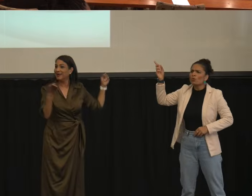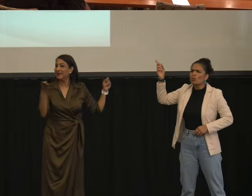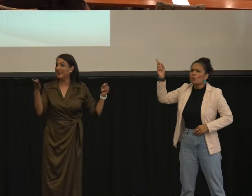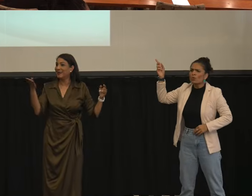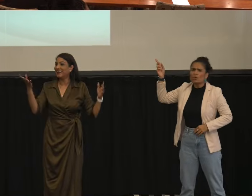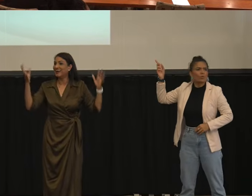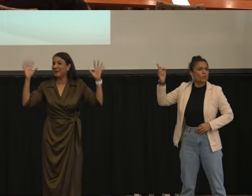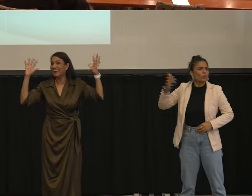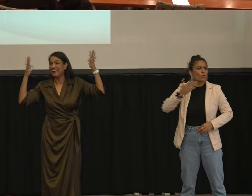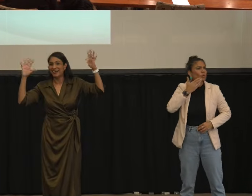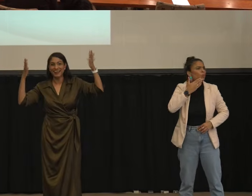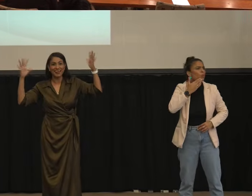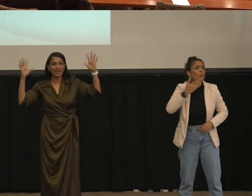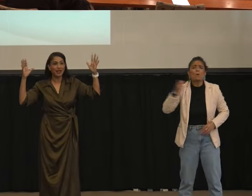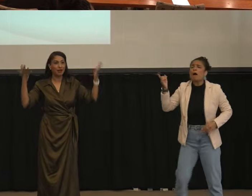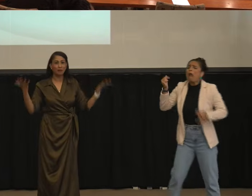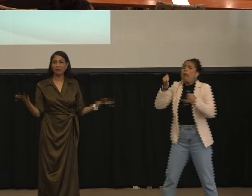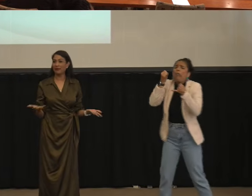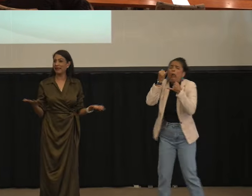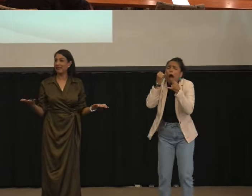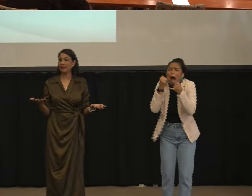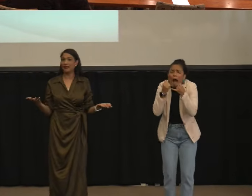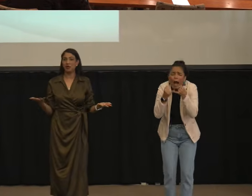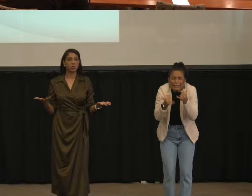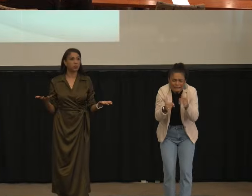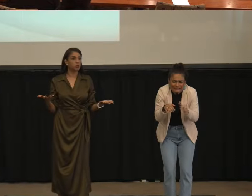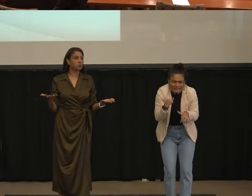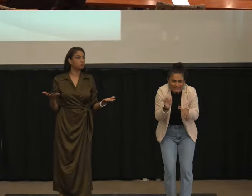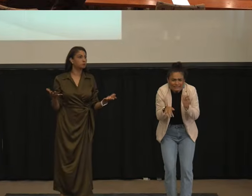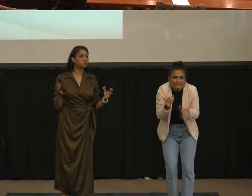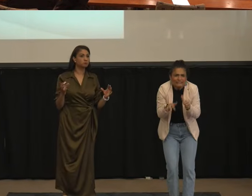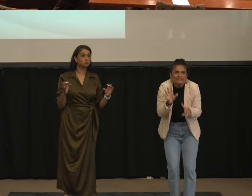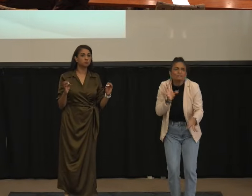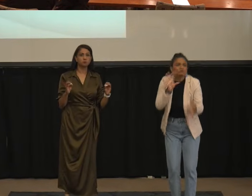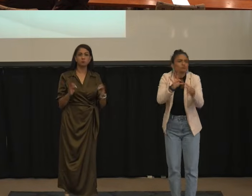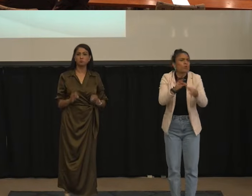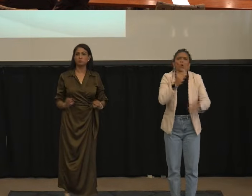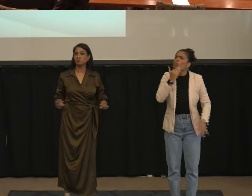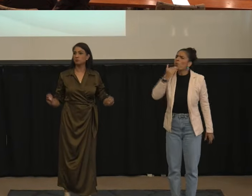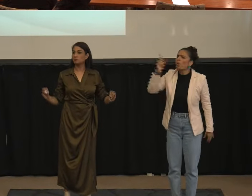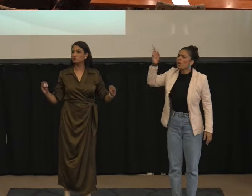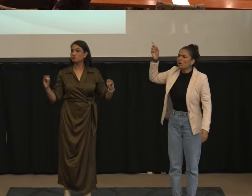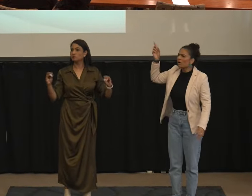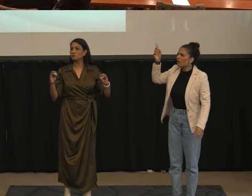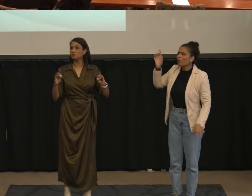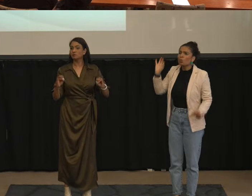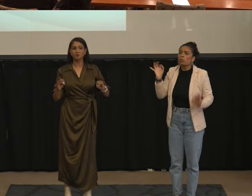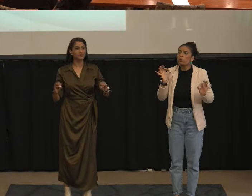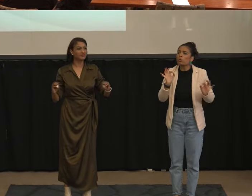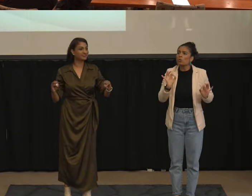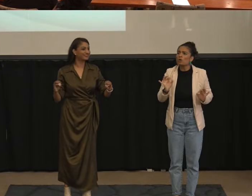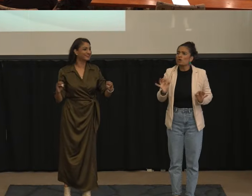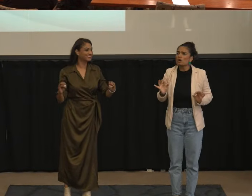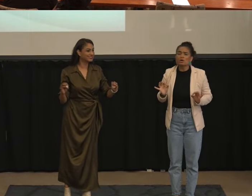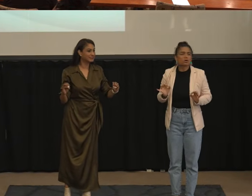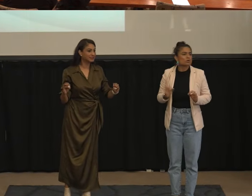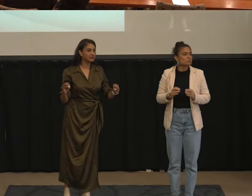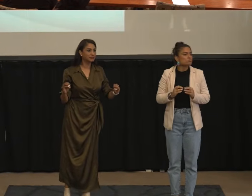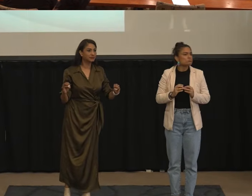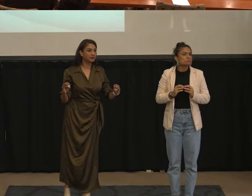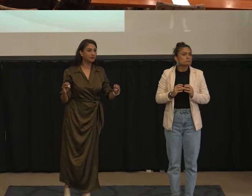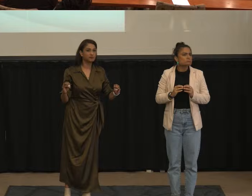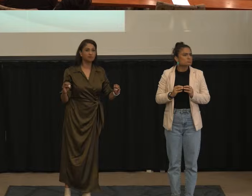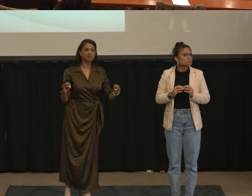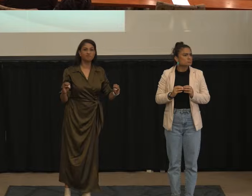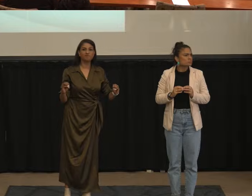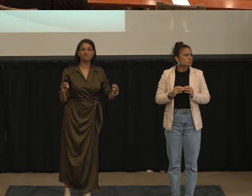person? Where is this person? The very, very last person that quickly entered so that they can be